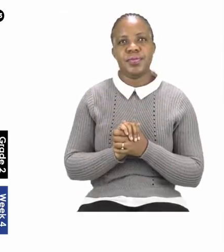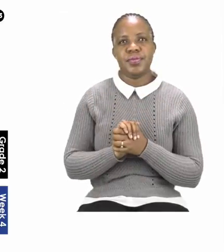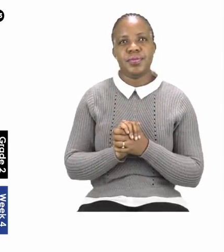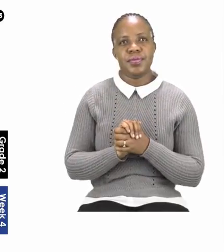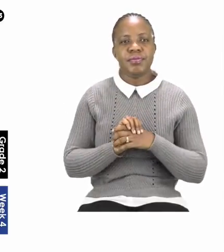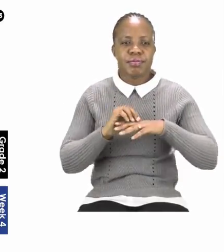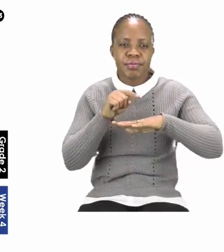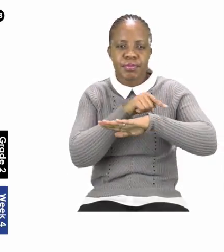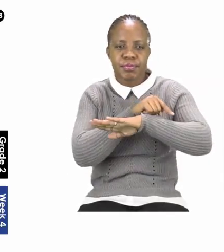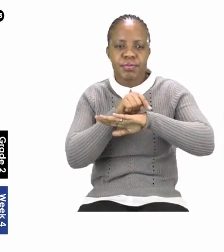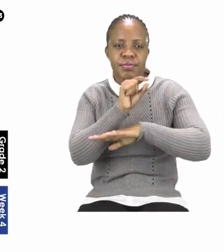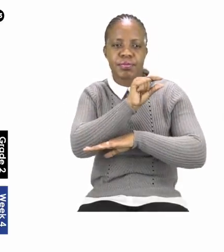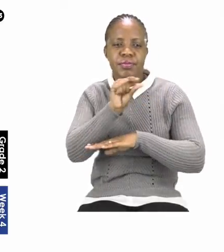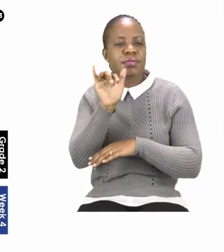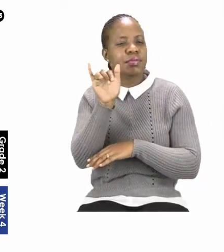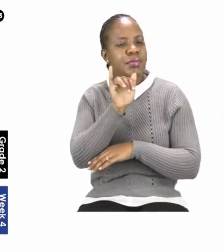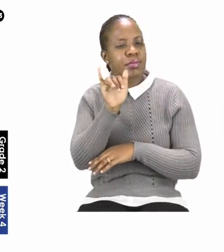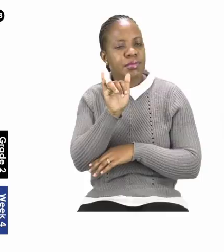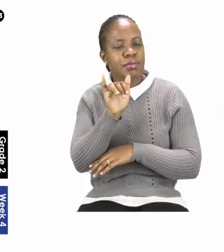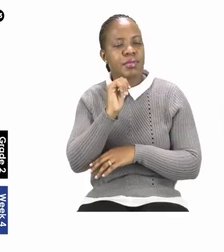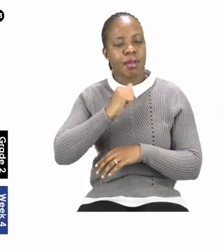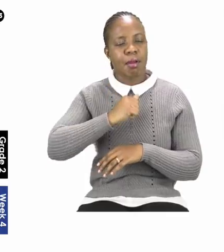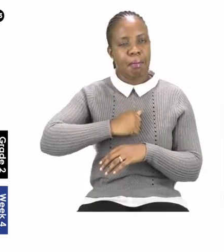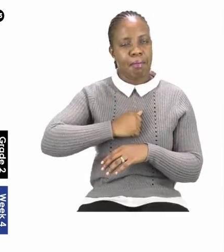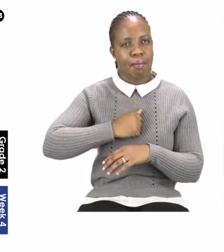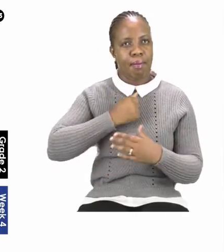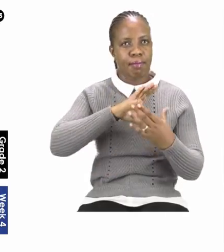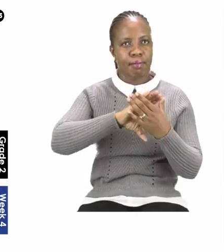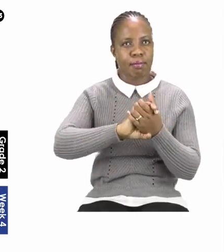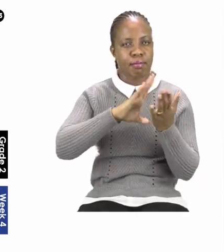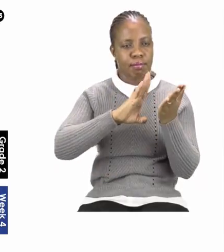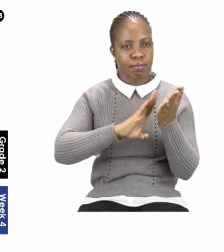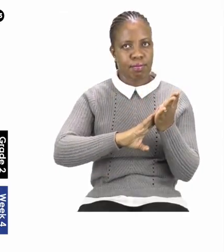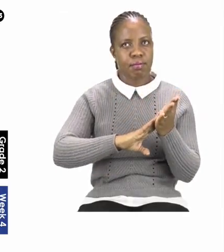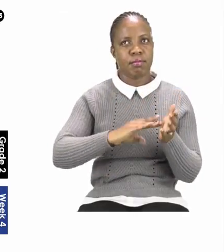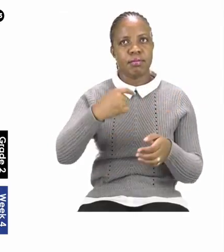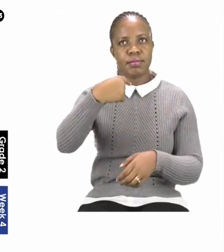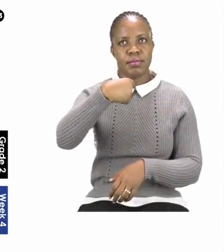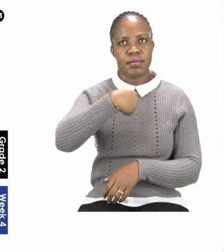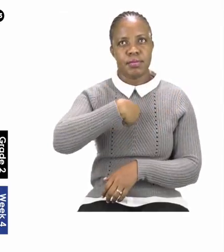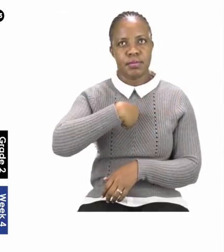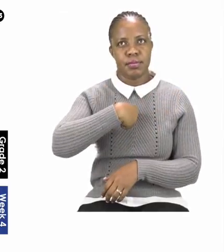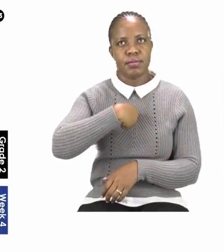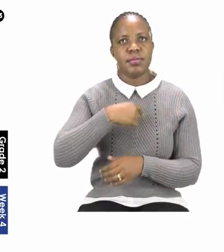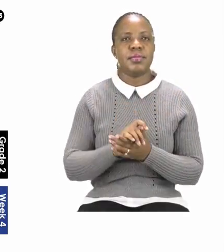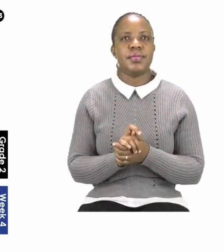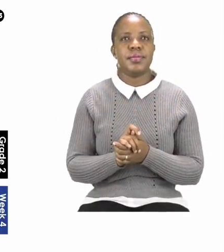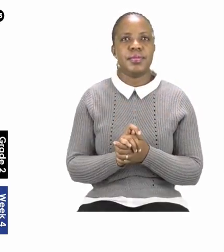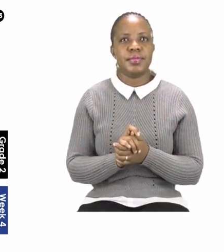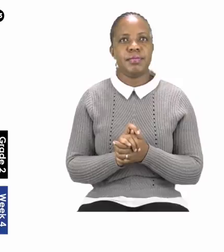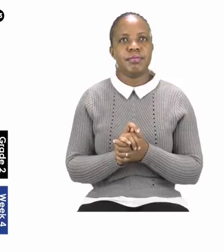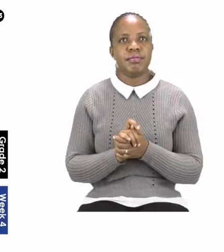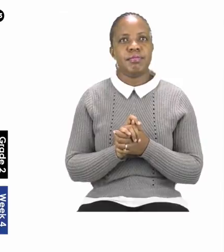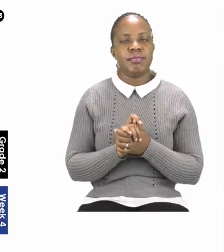underlined words here are my friends and I. You are going